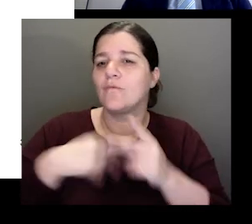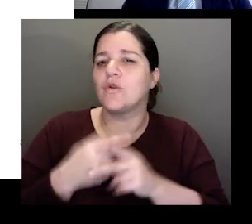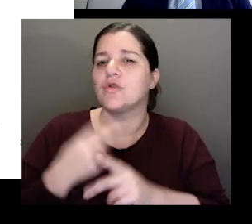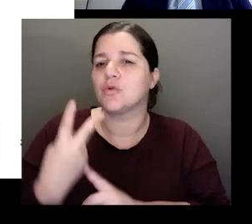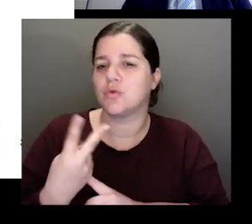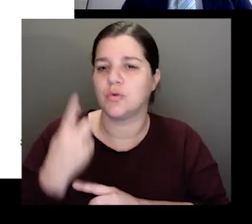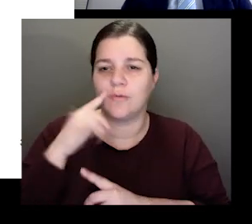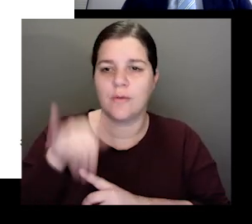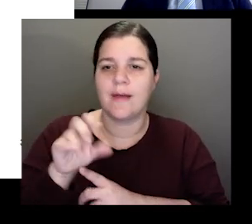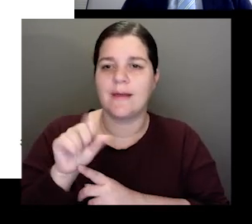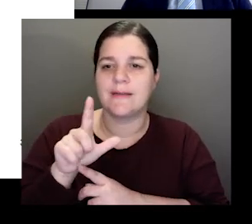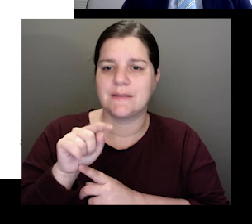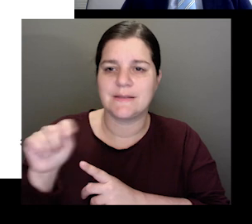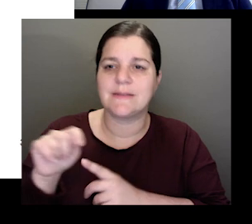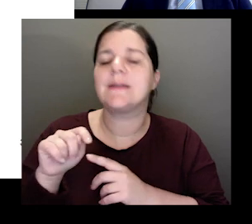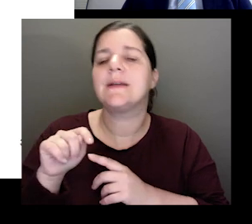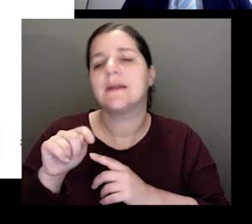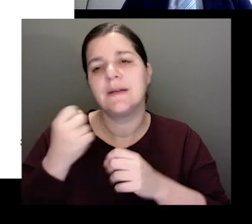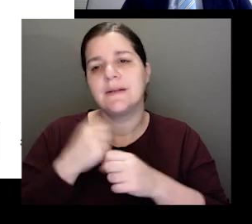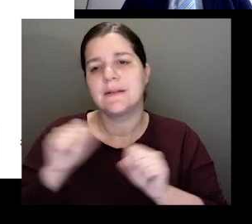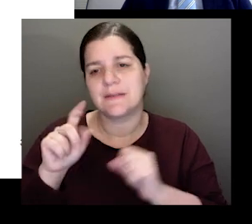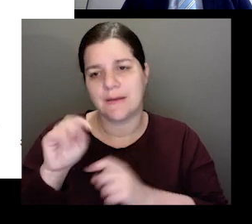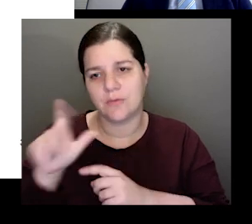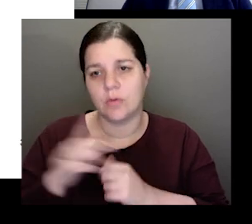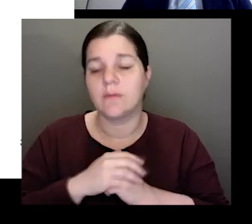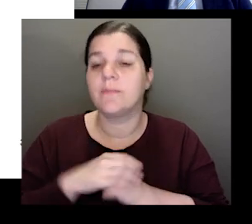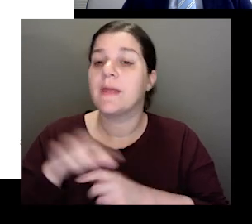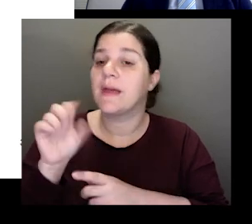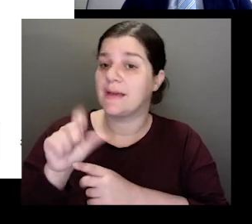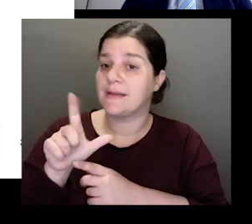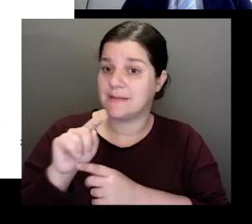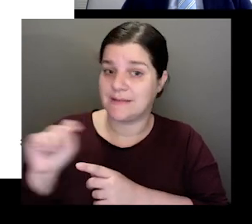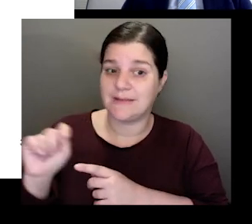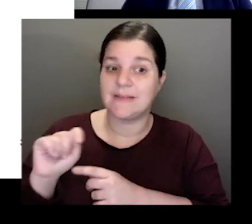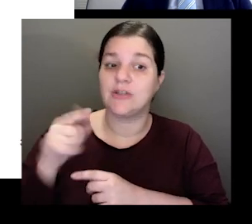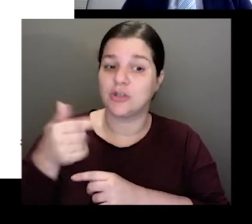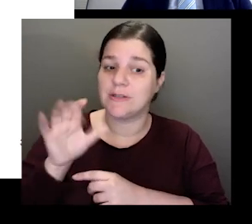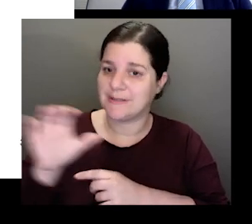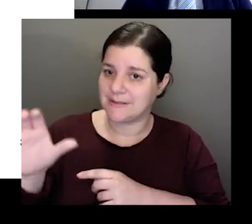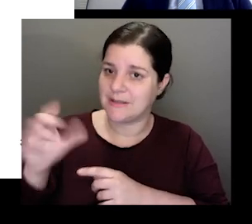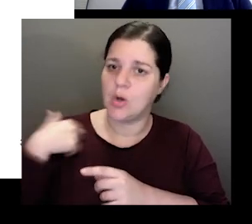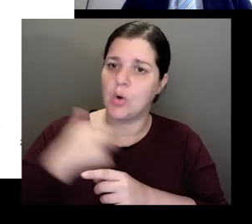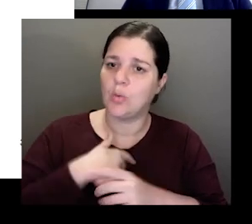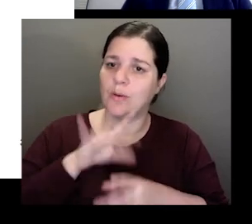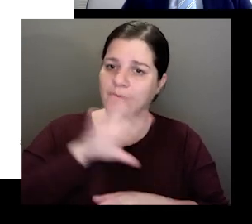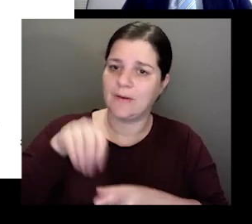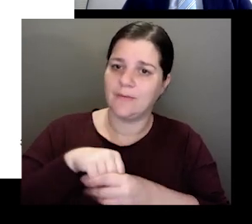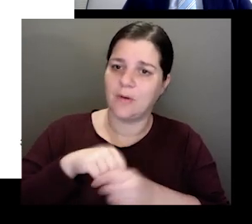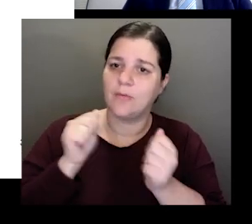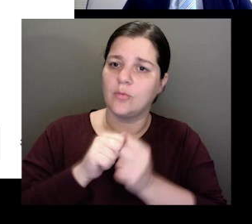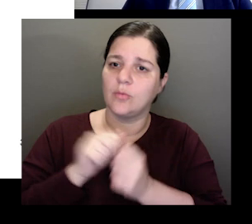SLTT SAFE tool. Since 2021, the SLTT GCC has engaged with CISA staff